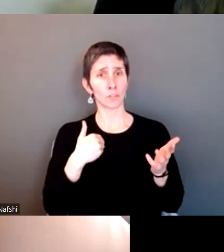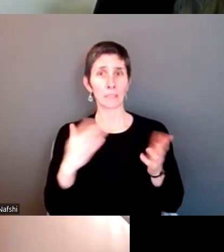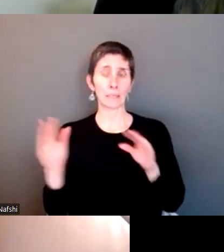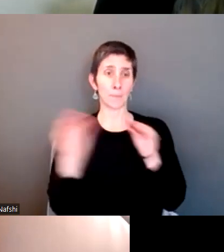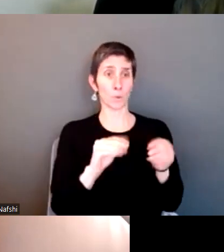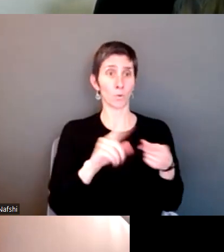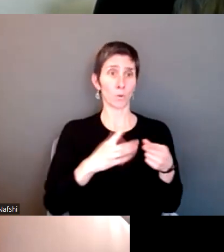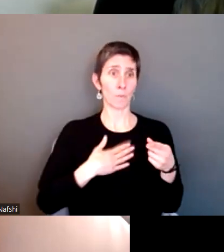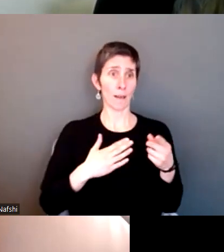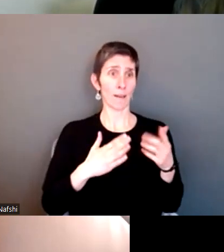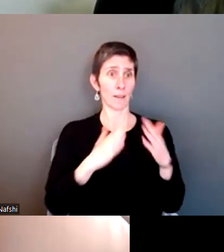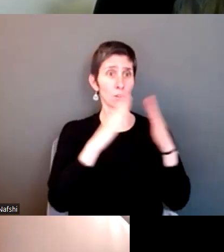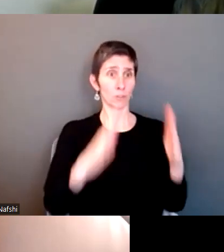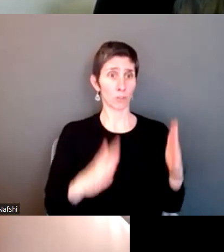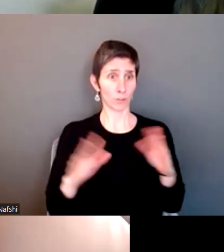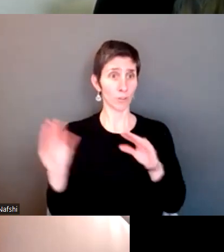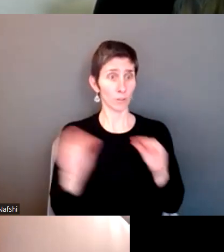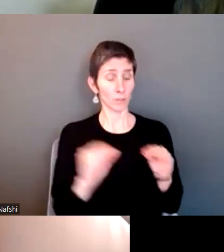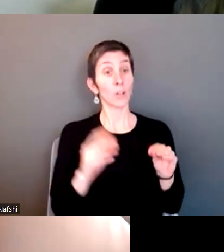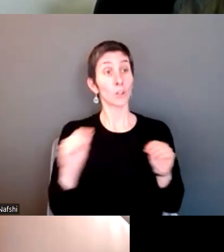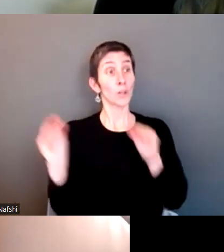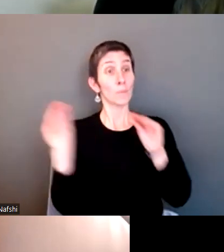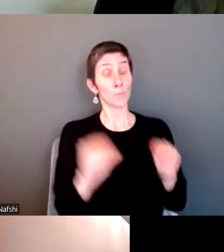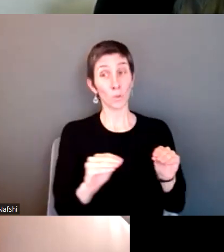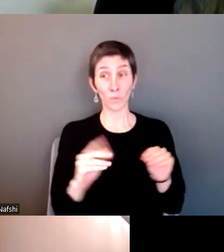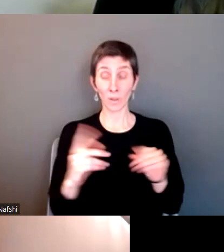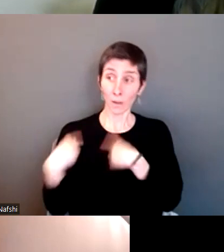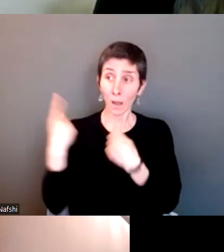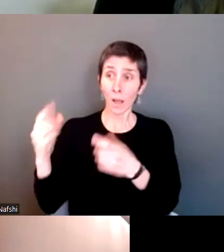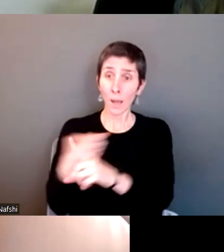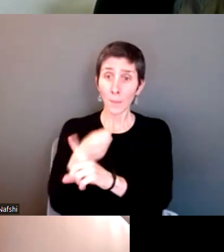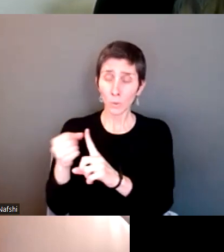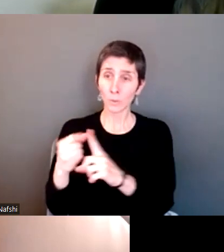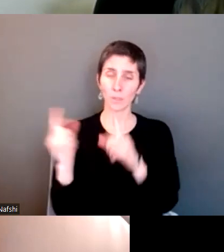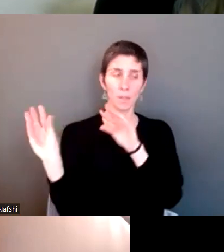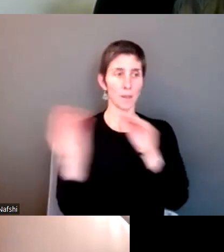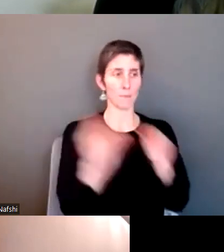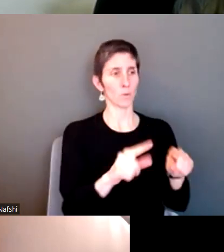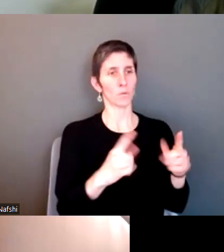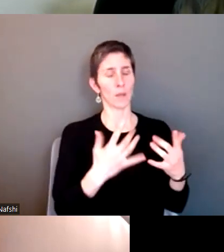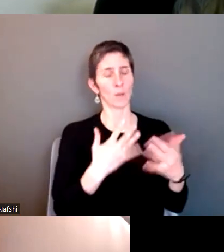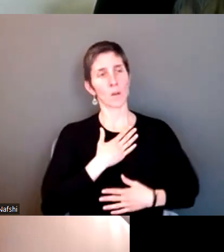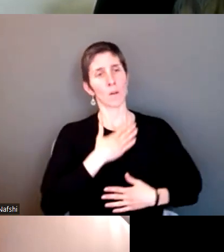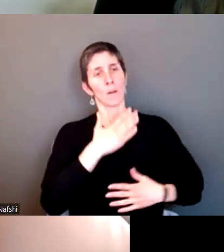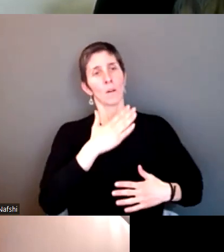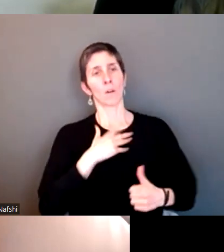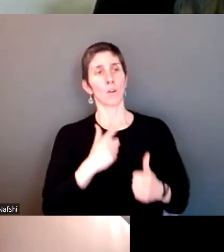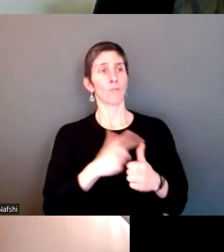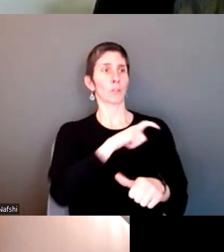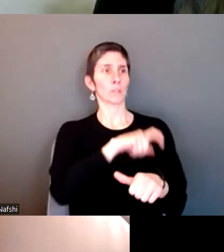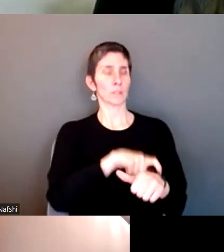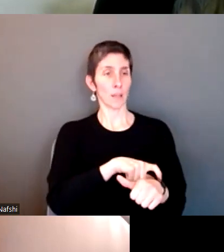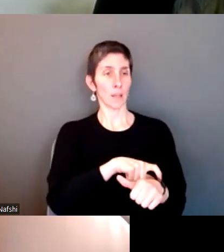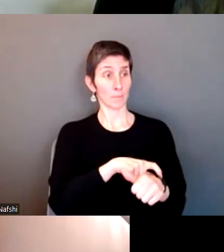safe suite and breathe for the first time in years. She said, while in our suite, she was able to realize how strong she